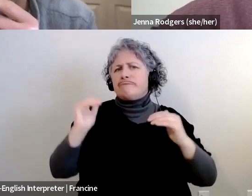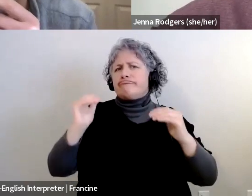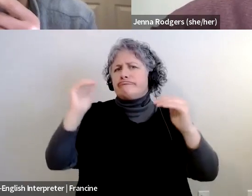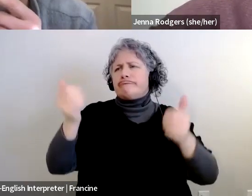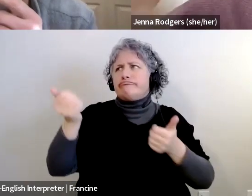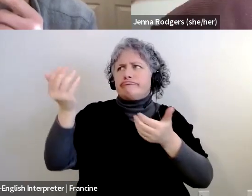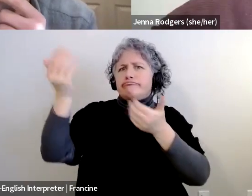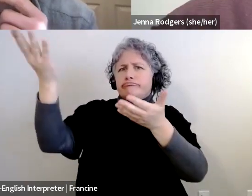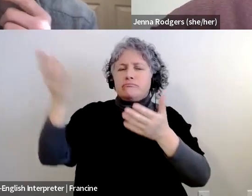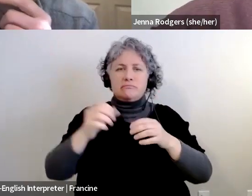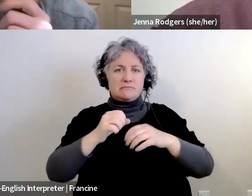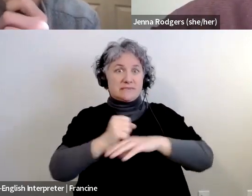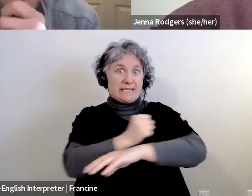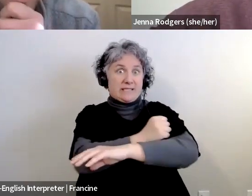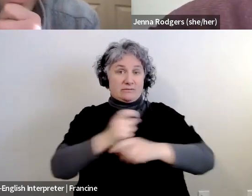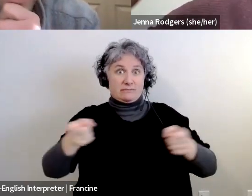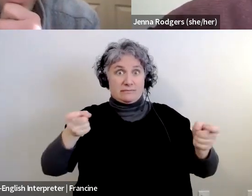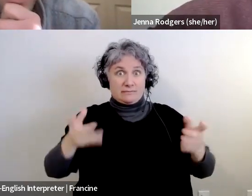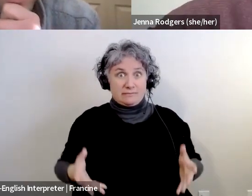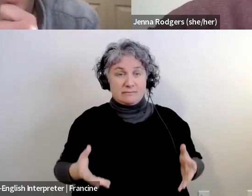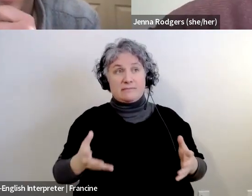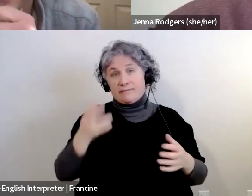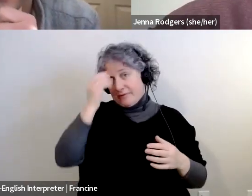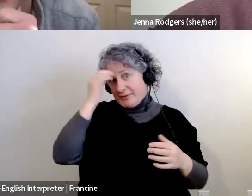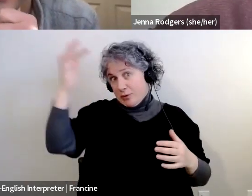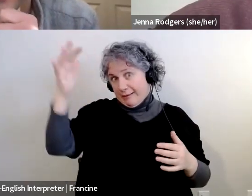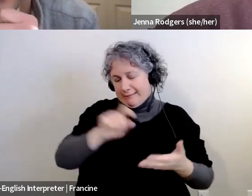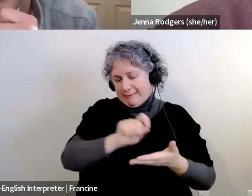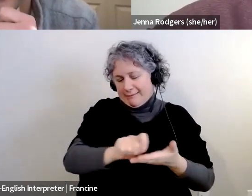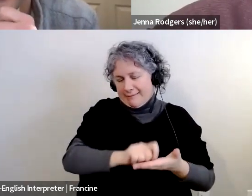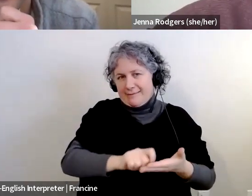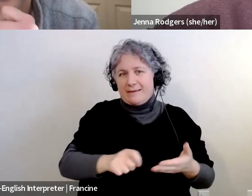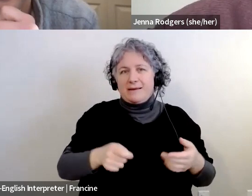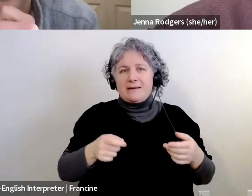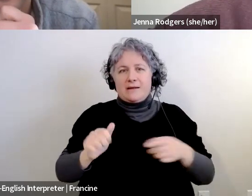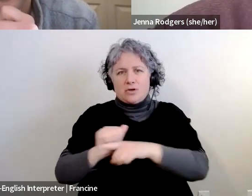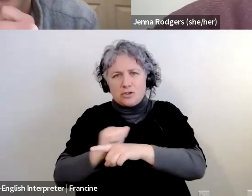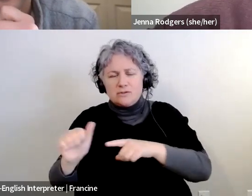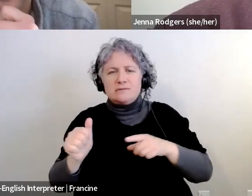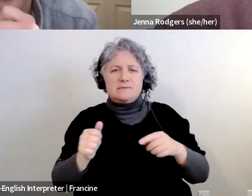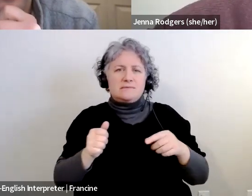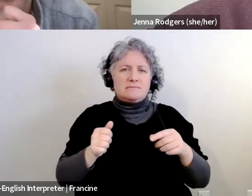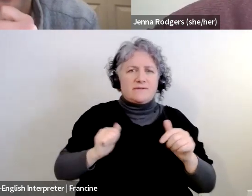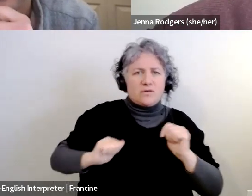down and recording what's happening in rehearsal and performance for record.